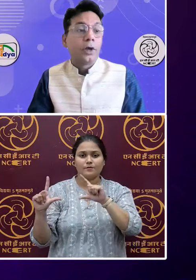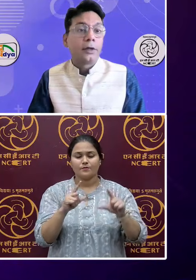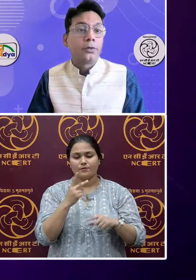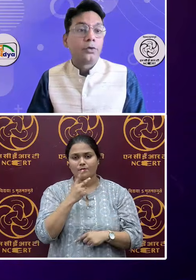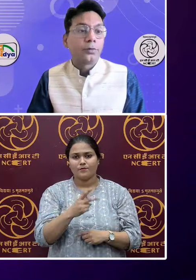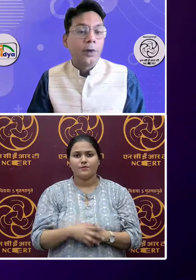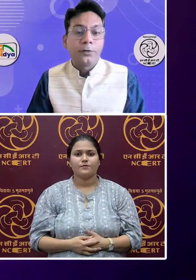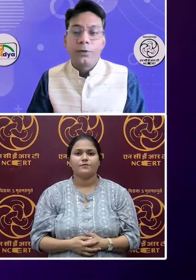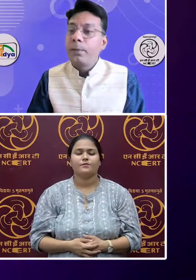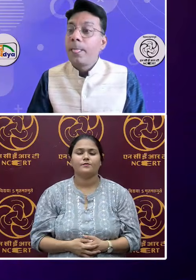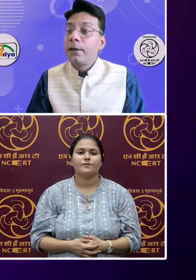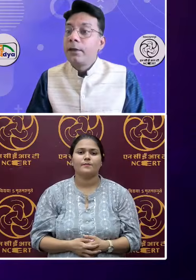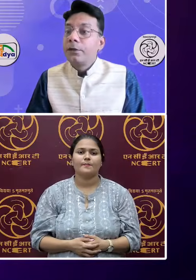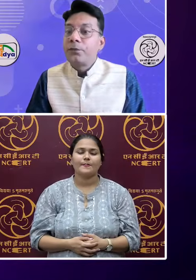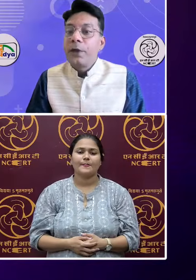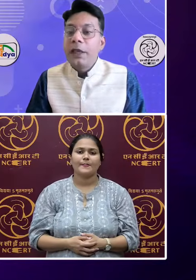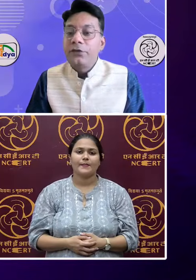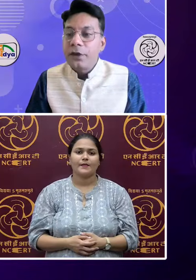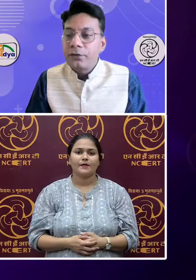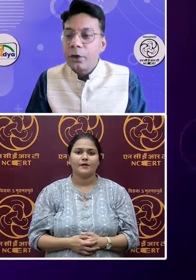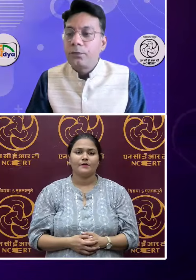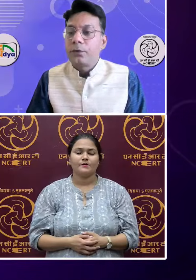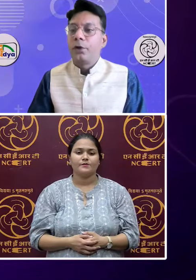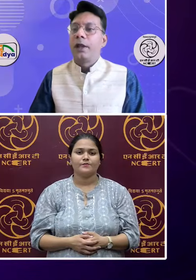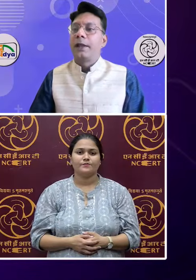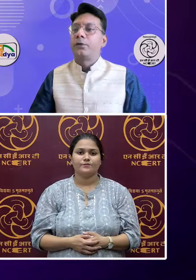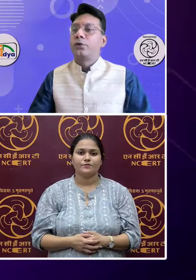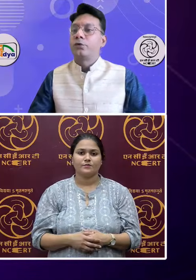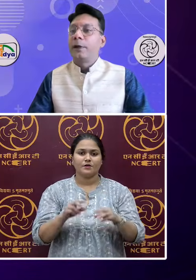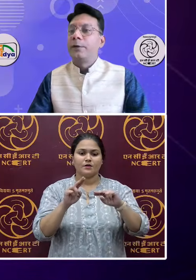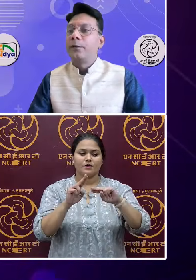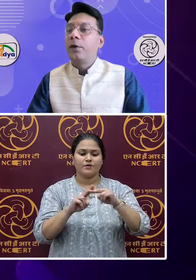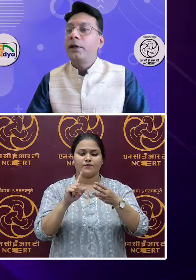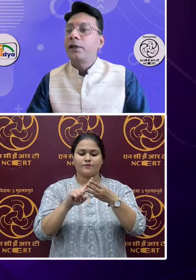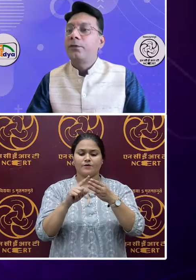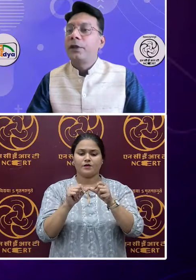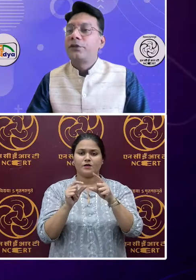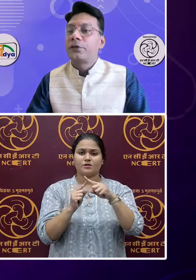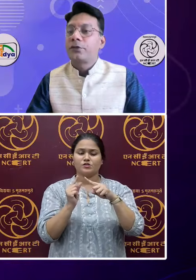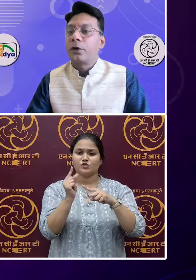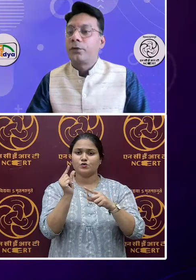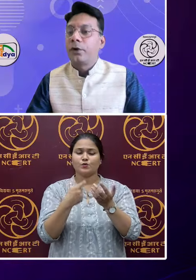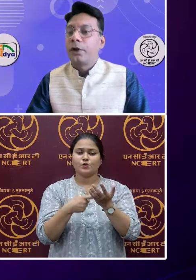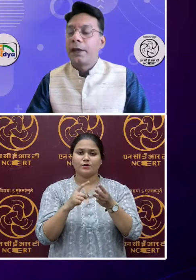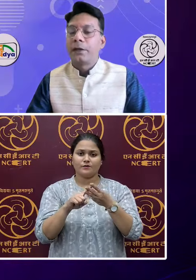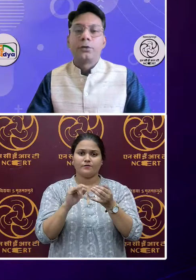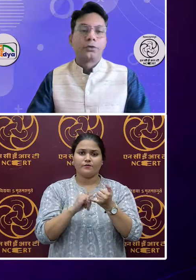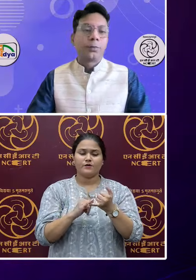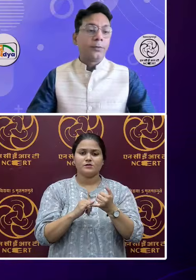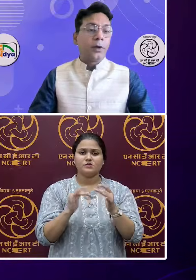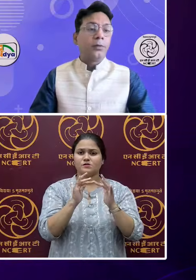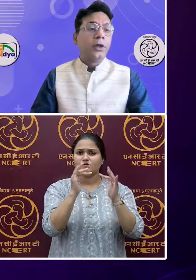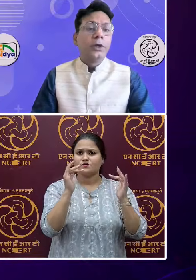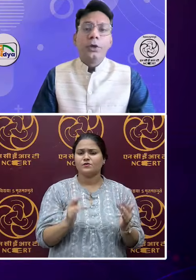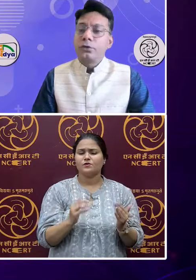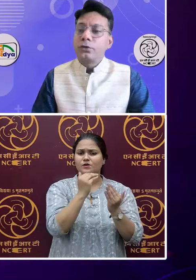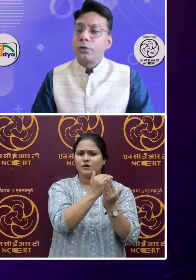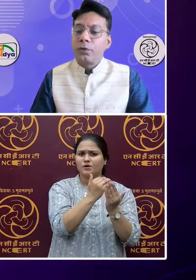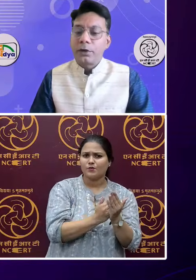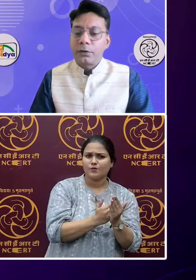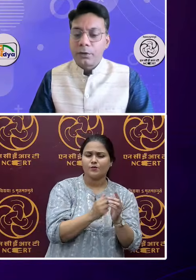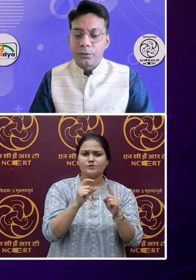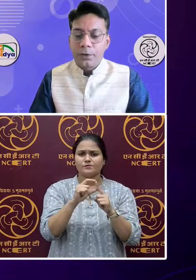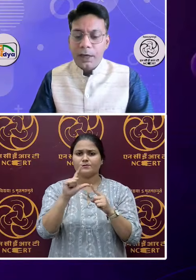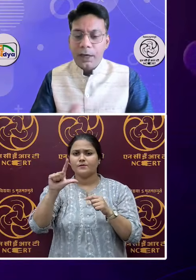this online course platform. The features of online course platform. What are the features of online course platform?